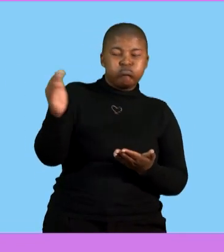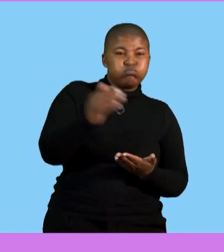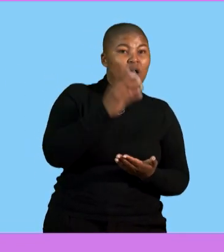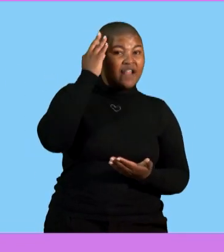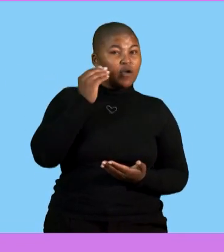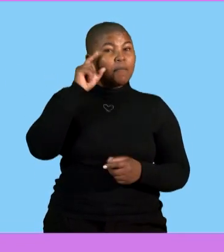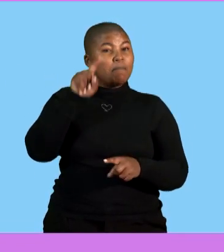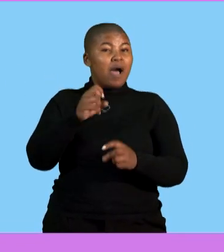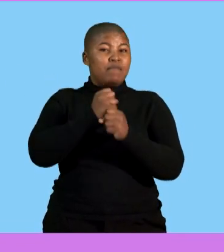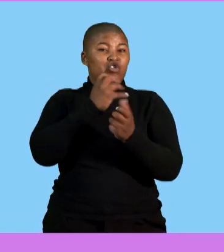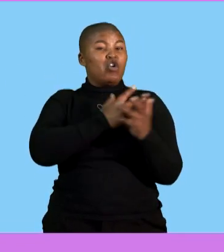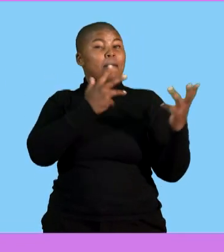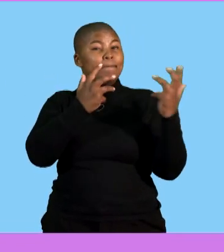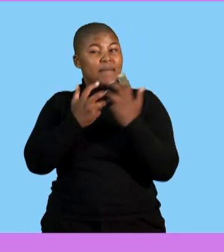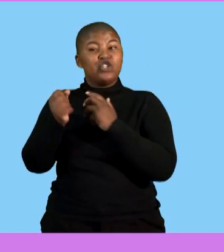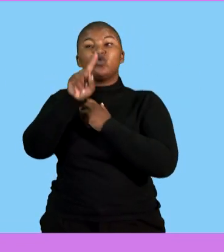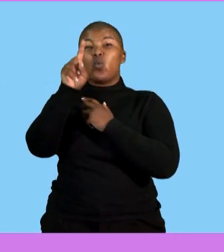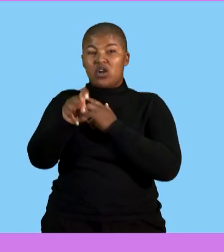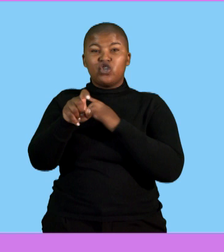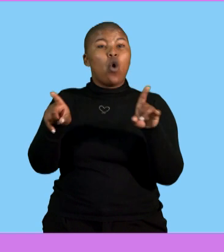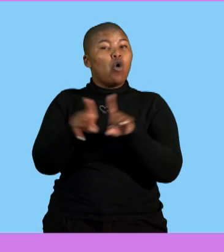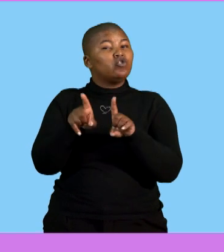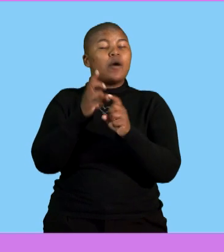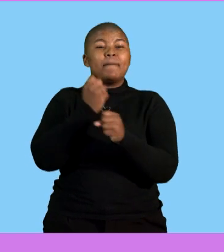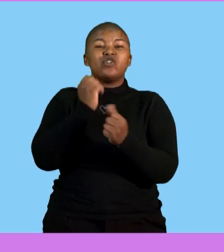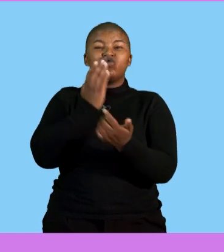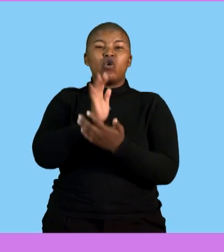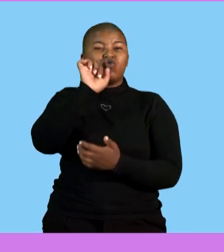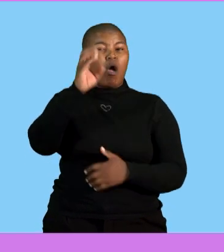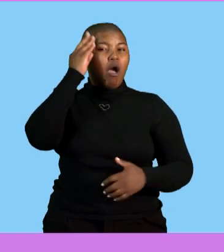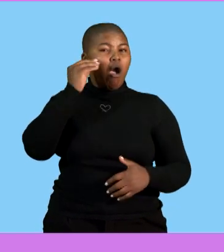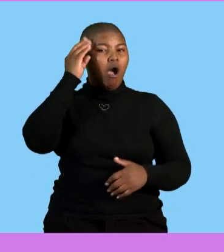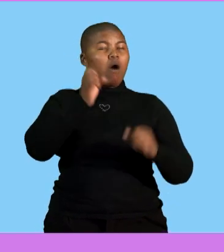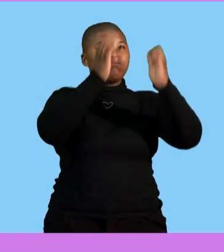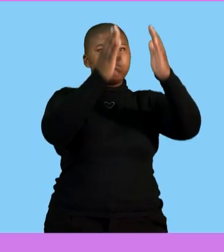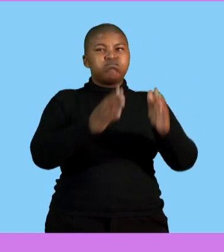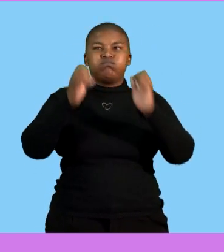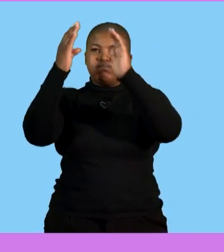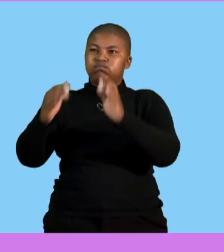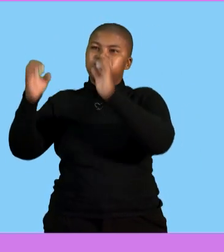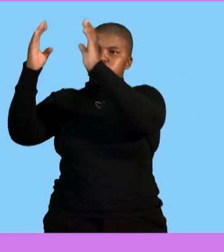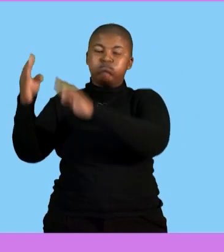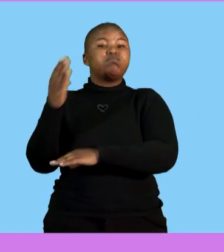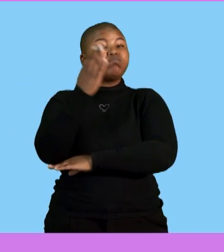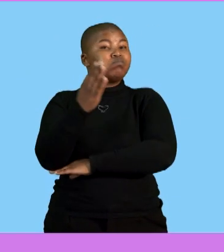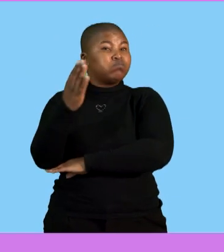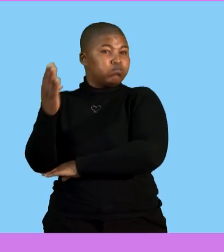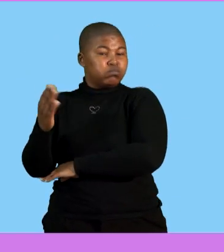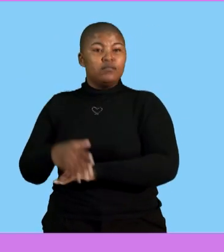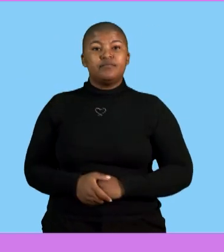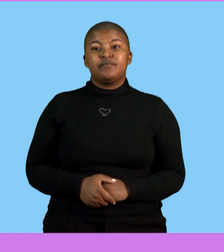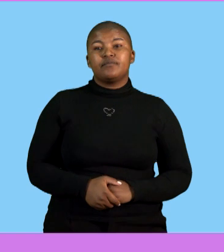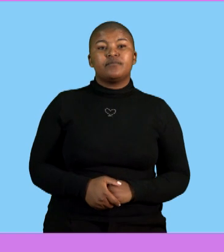to be relevant to the given context and make sure all data is represented on a tally and a frequency